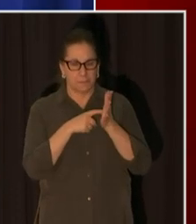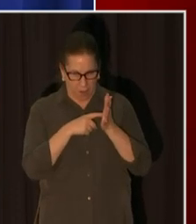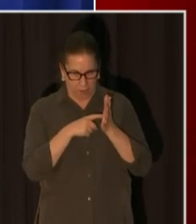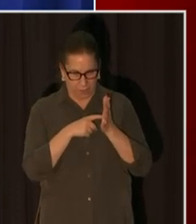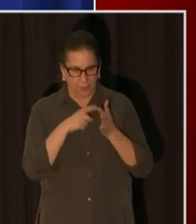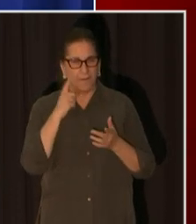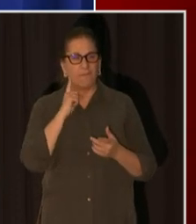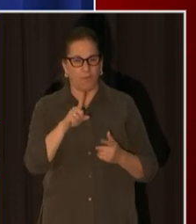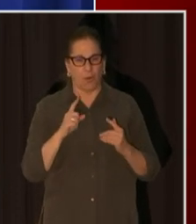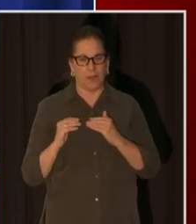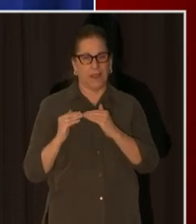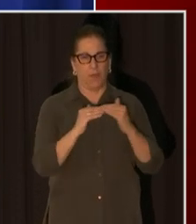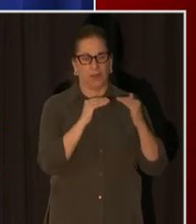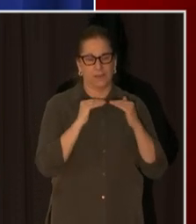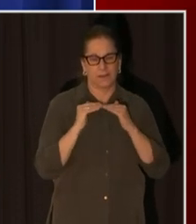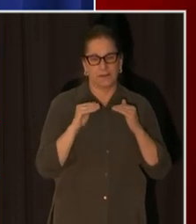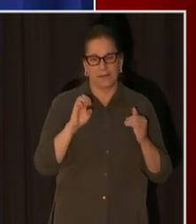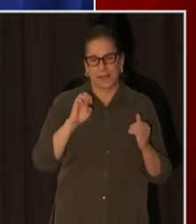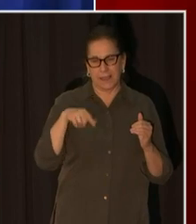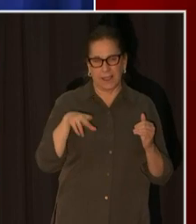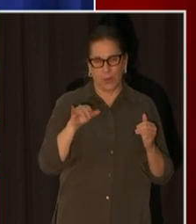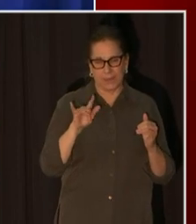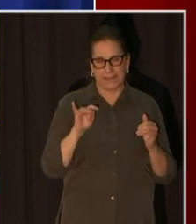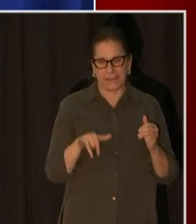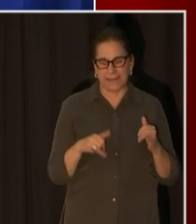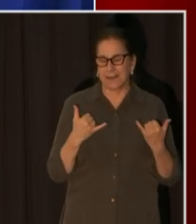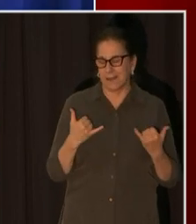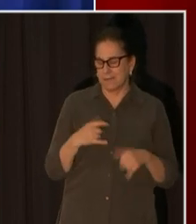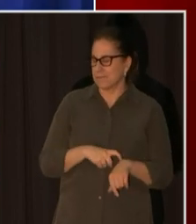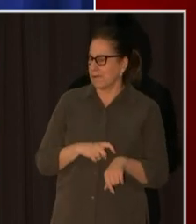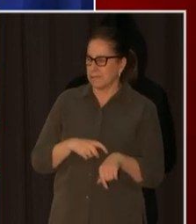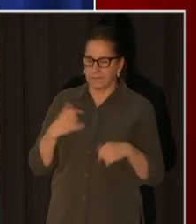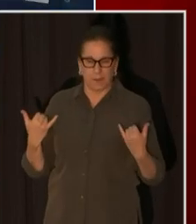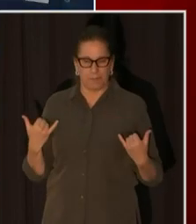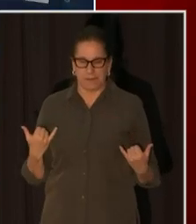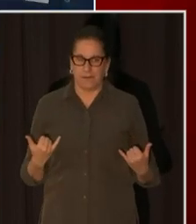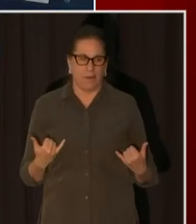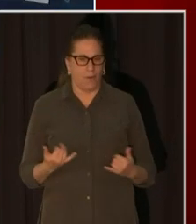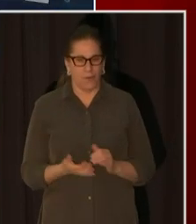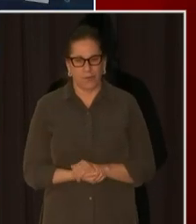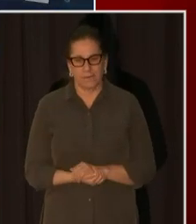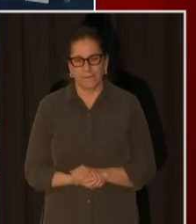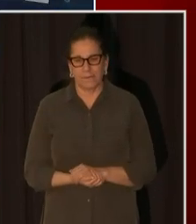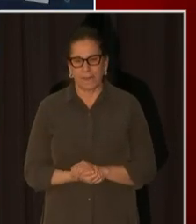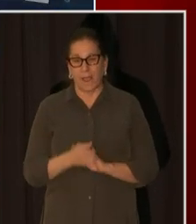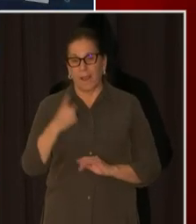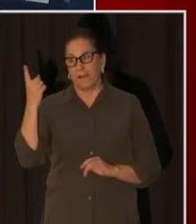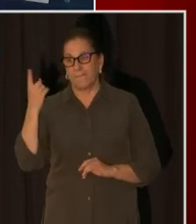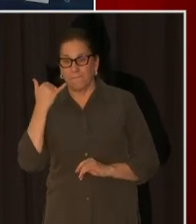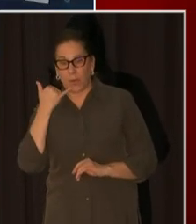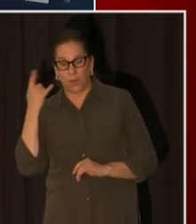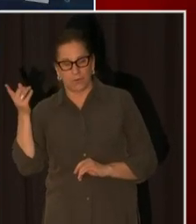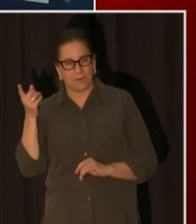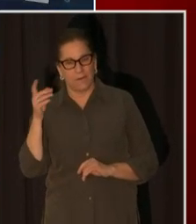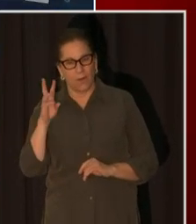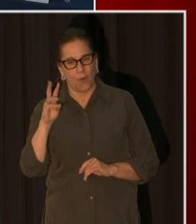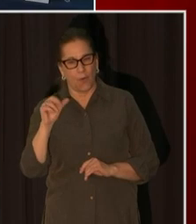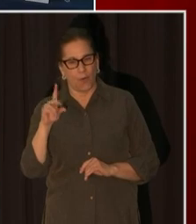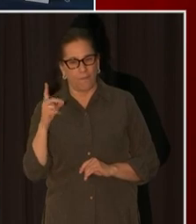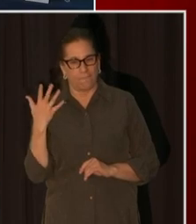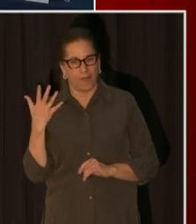city council folk, working with the mayor, working with organizations. This is really a time for us to work